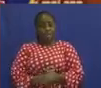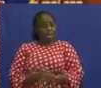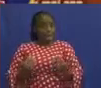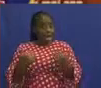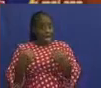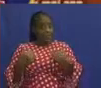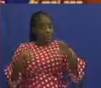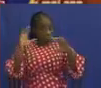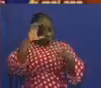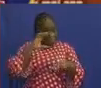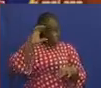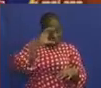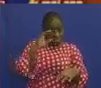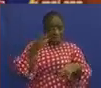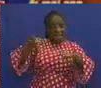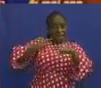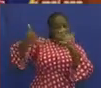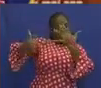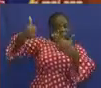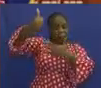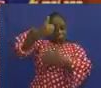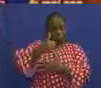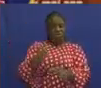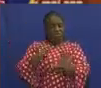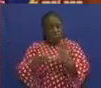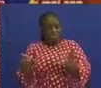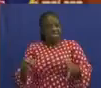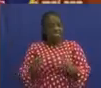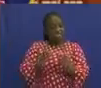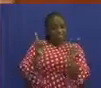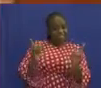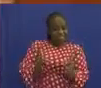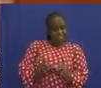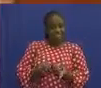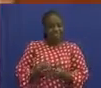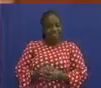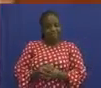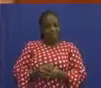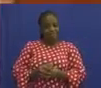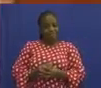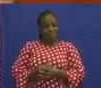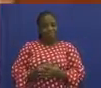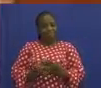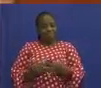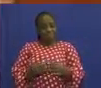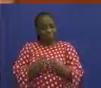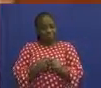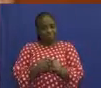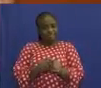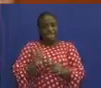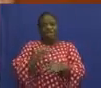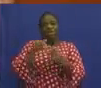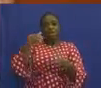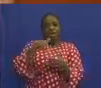have, as such, upgraded our national, regional, and district cold chain facilities in order to